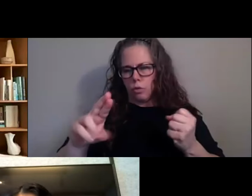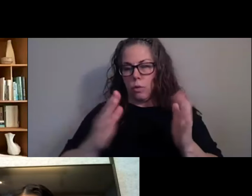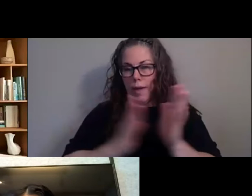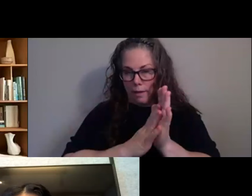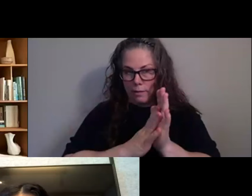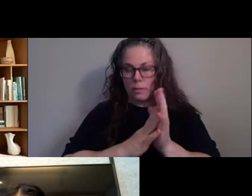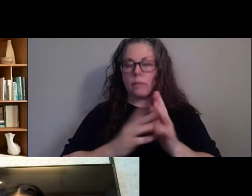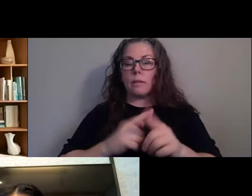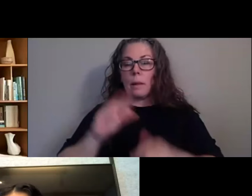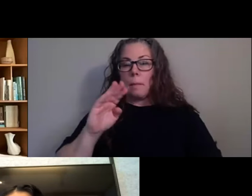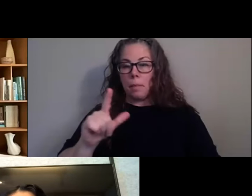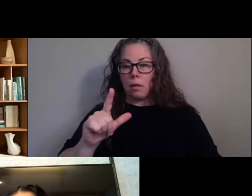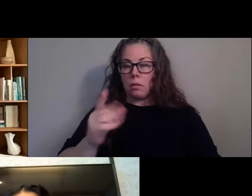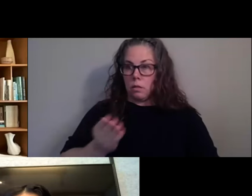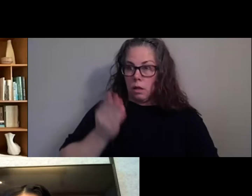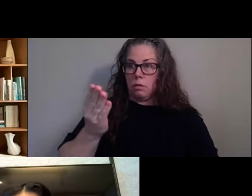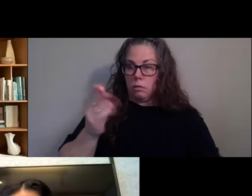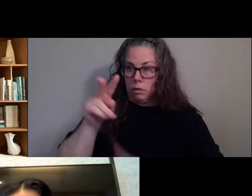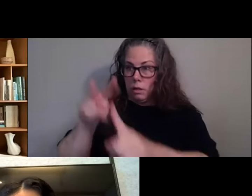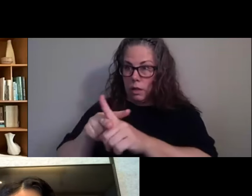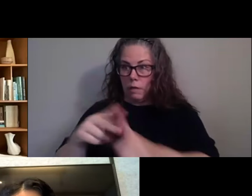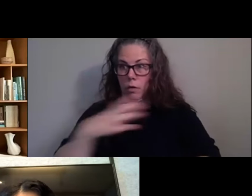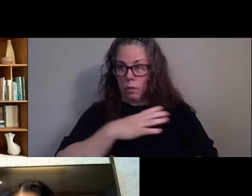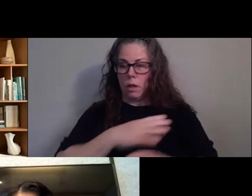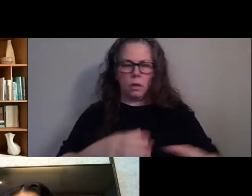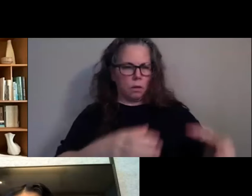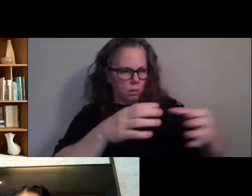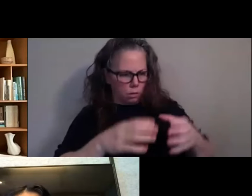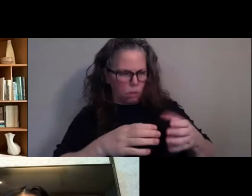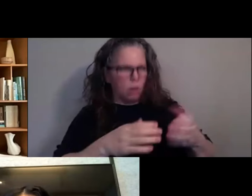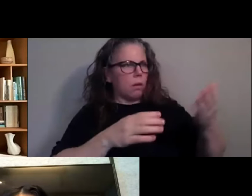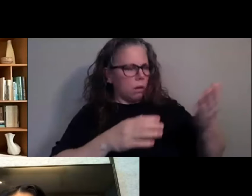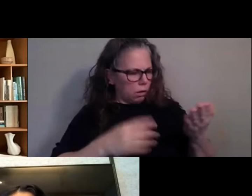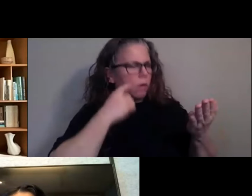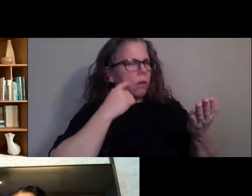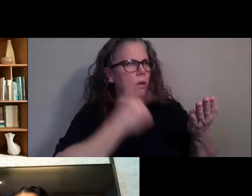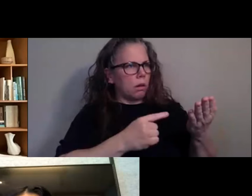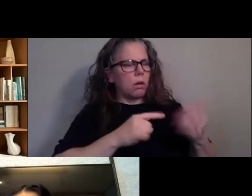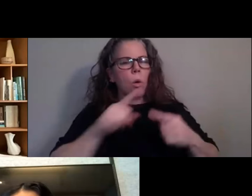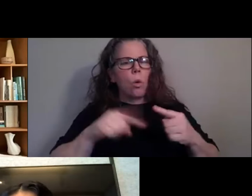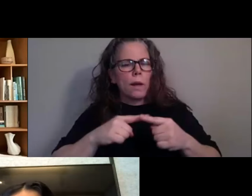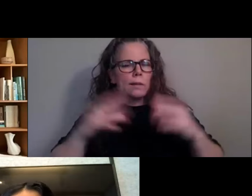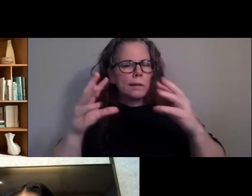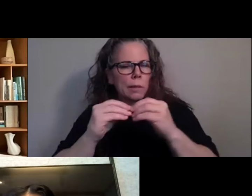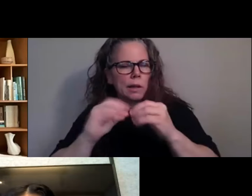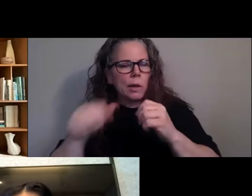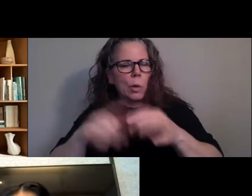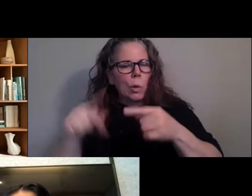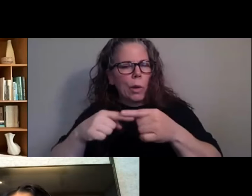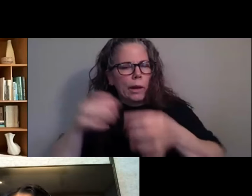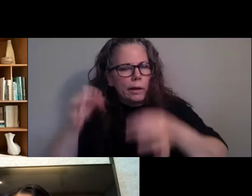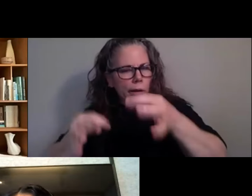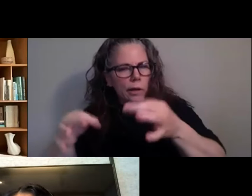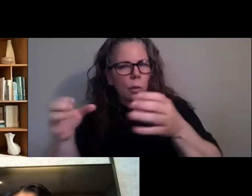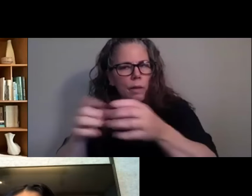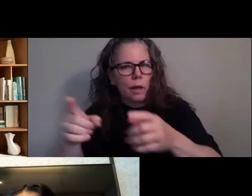since bills have been assigned to committees, like when is the hearing for this bill going to be scheduled? And when that happens, I need to get everyone together so we